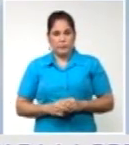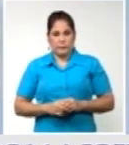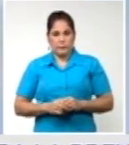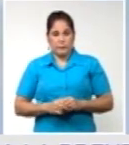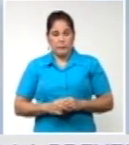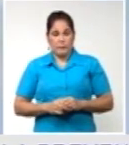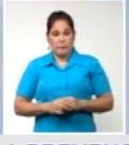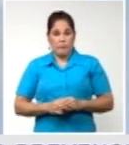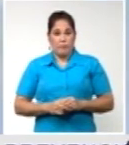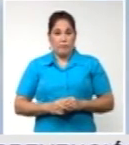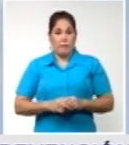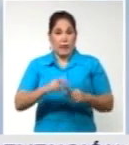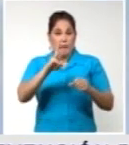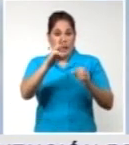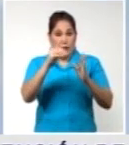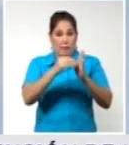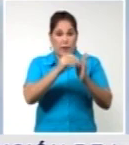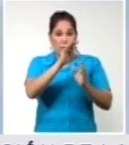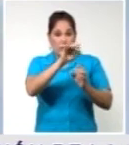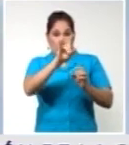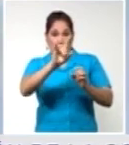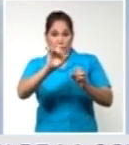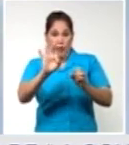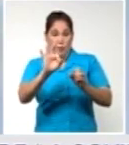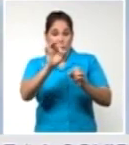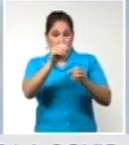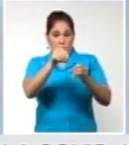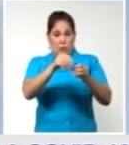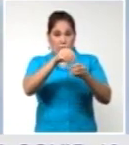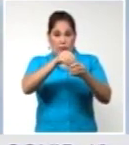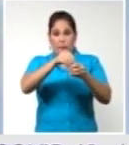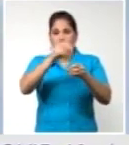3,489 people are hospitalized in Cuba.